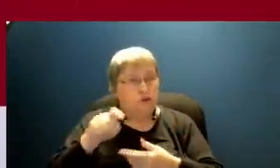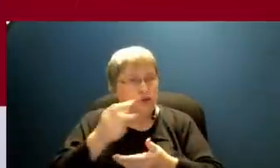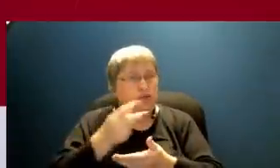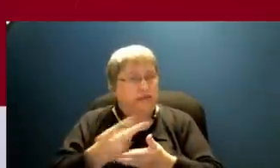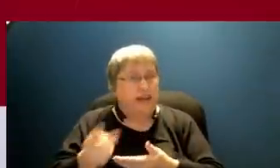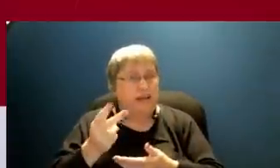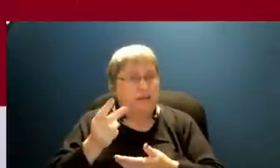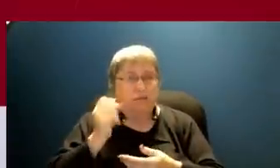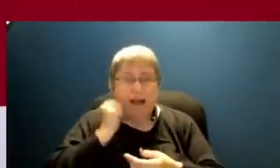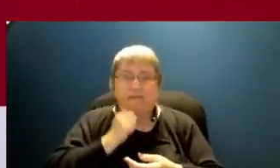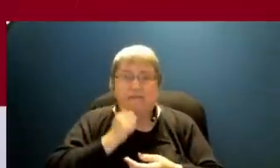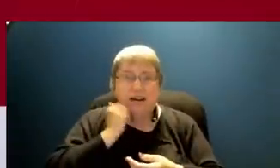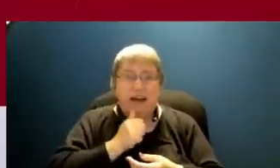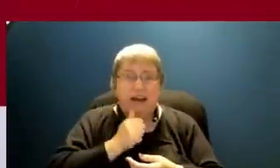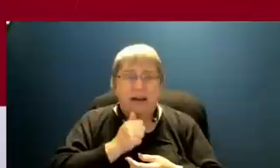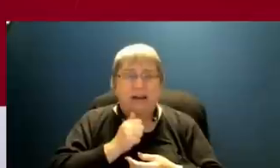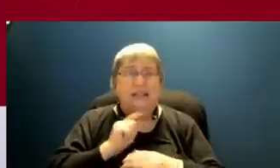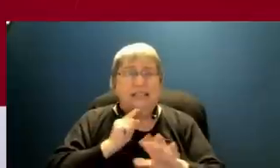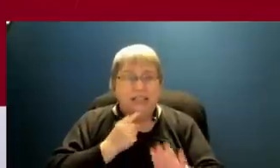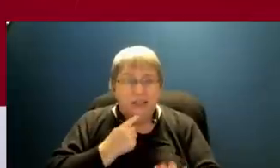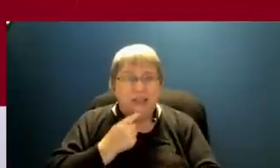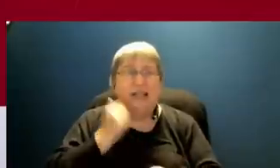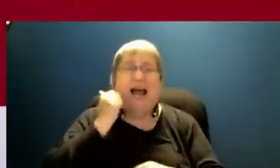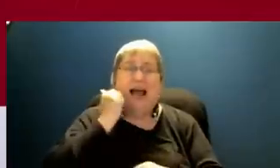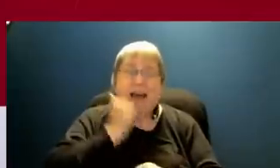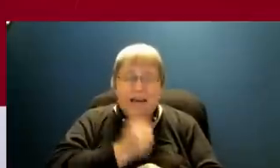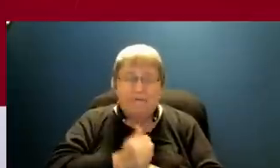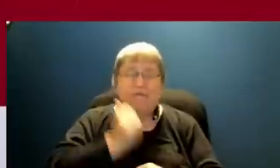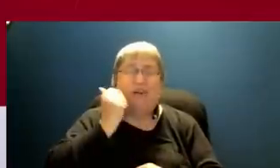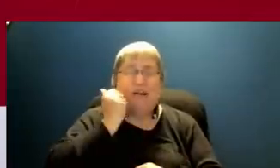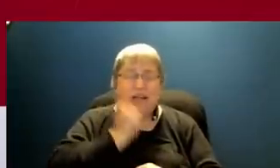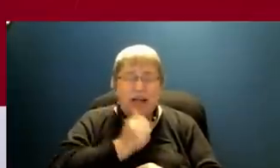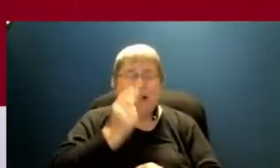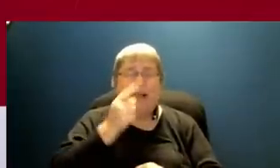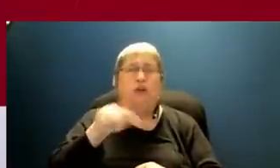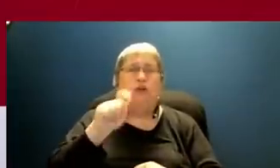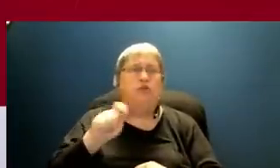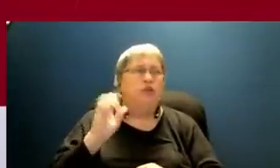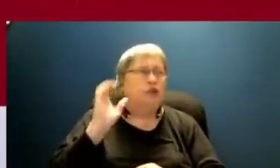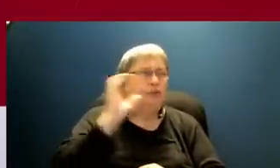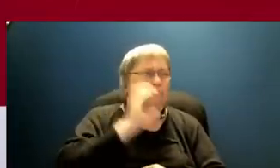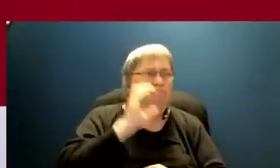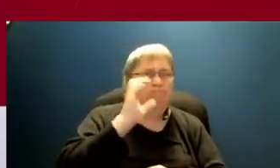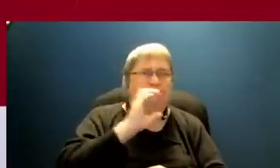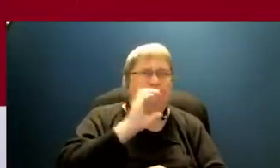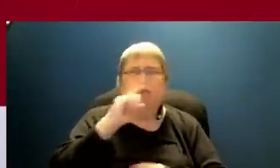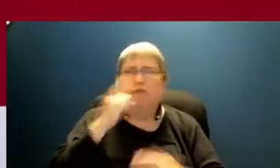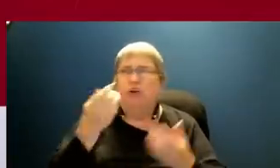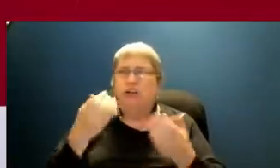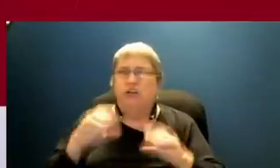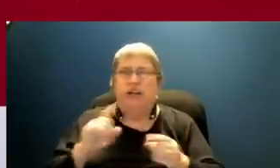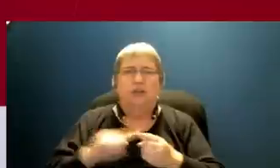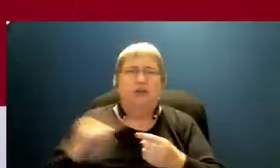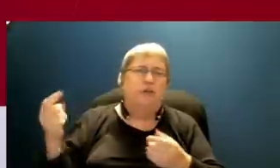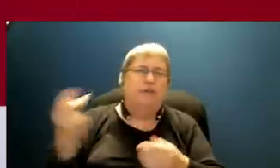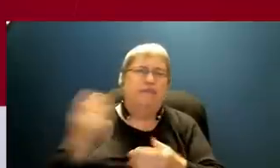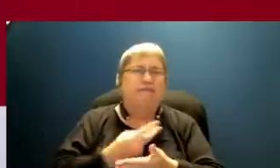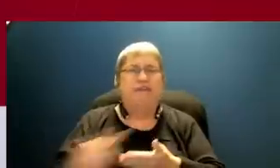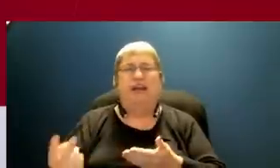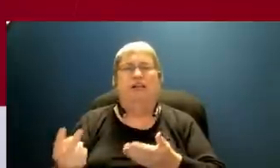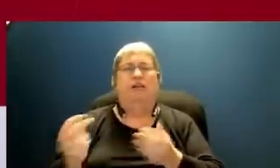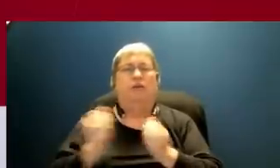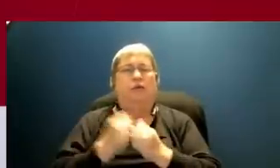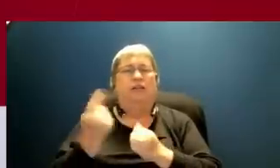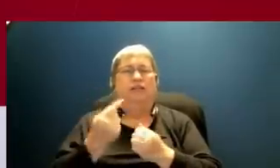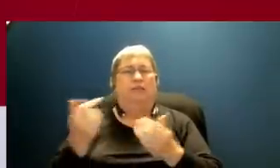day. Seriously, every single day, you should go out and look for a chance to fail at something new.